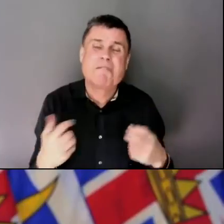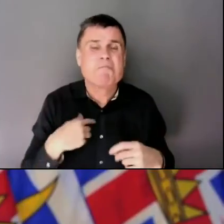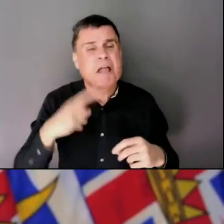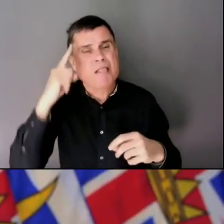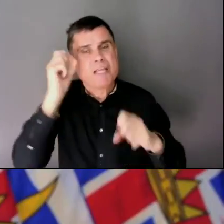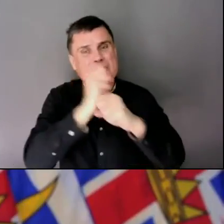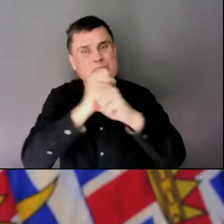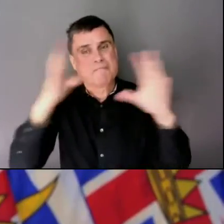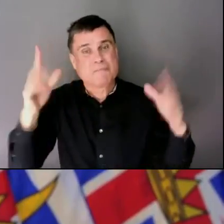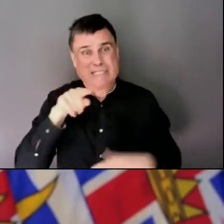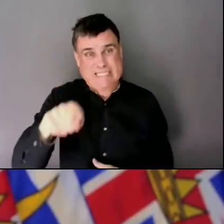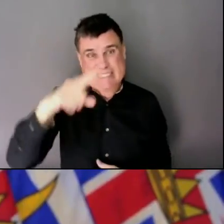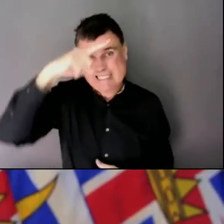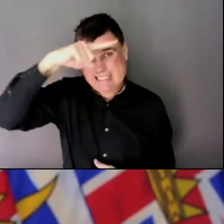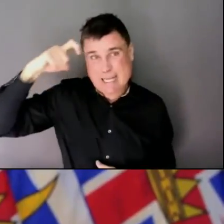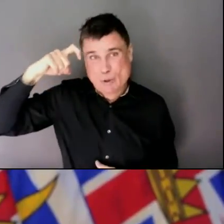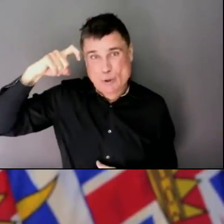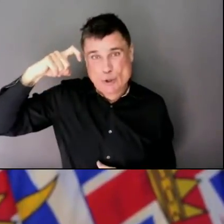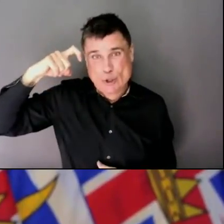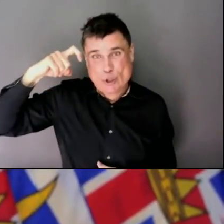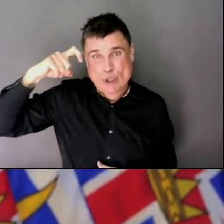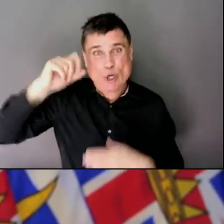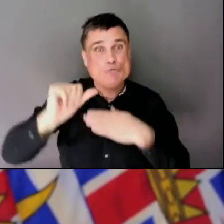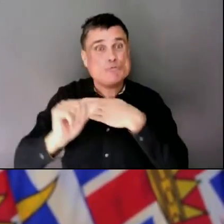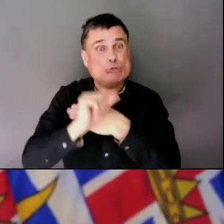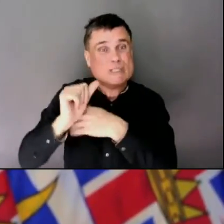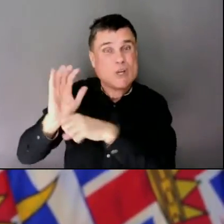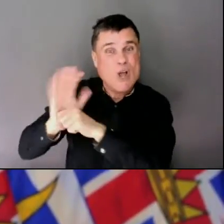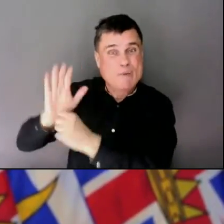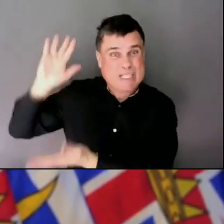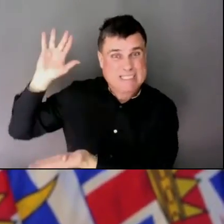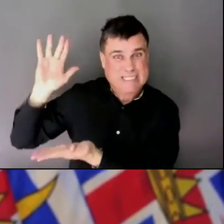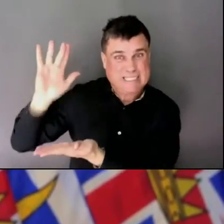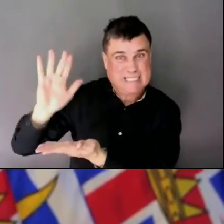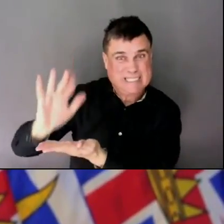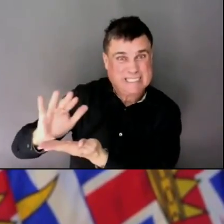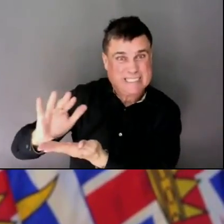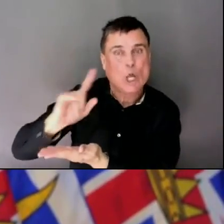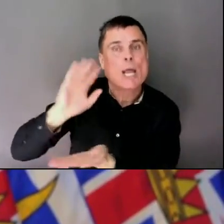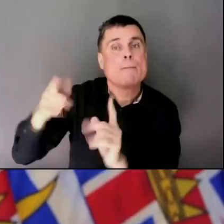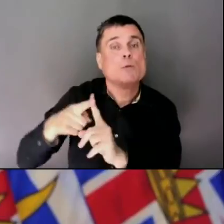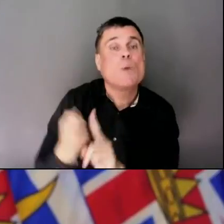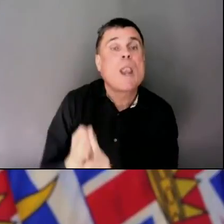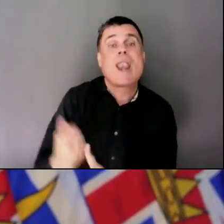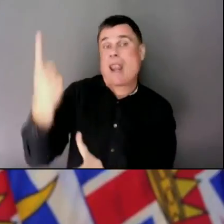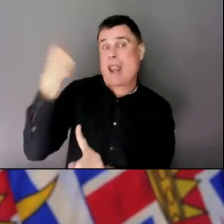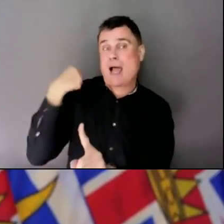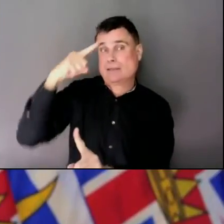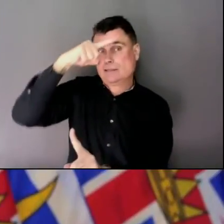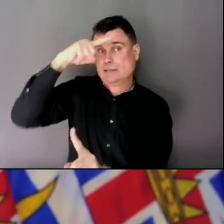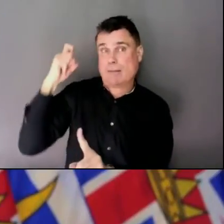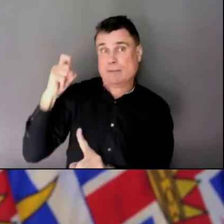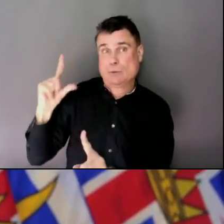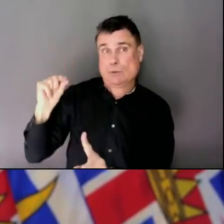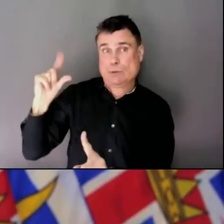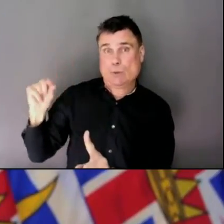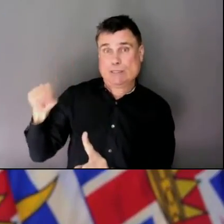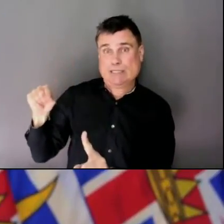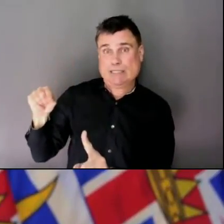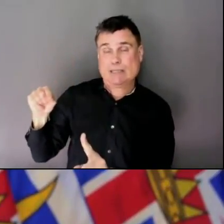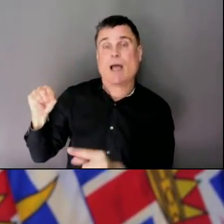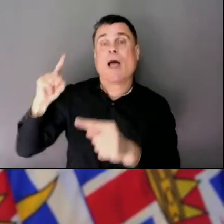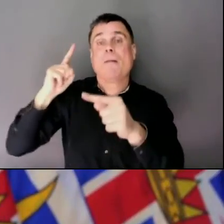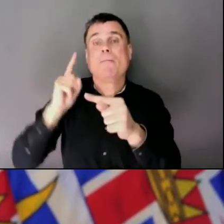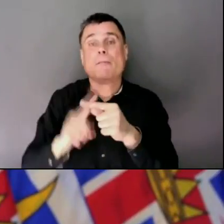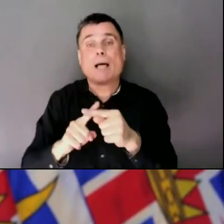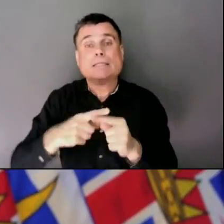understanding of risk going down in the summer and more of our more vulnerable elders, seniors being